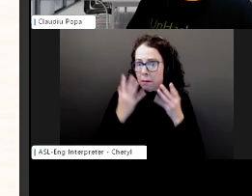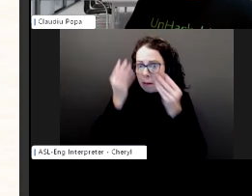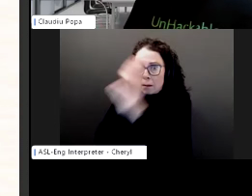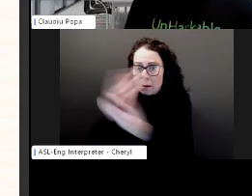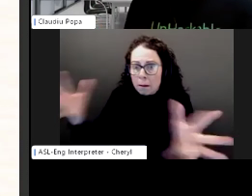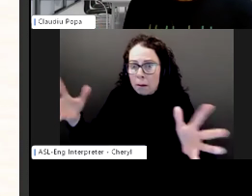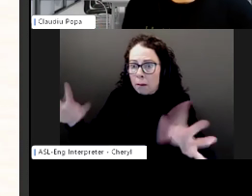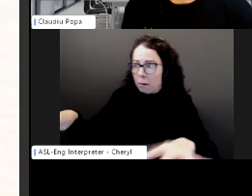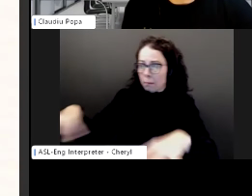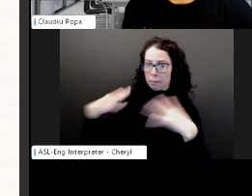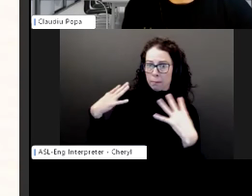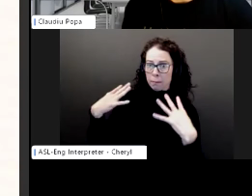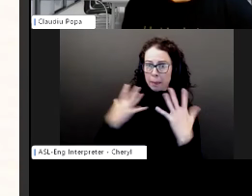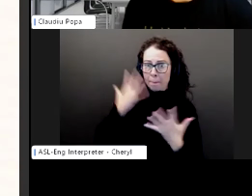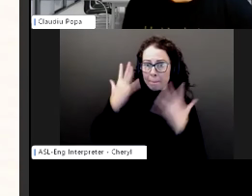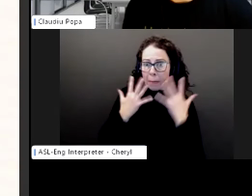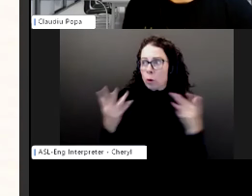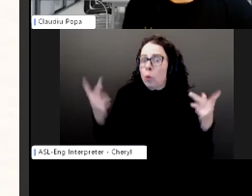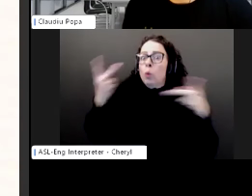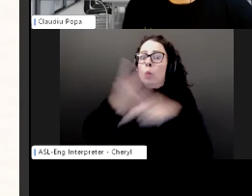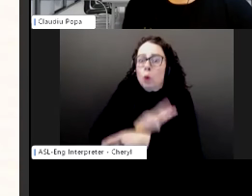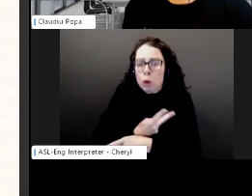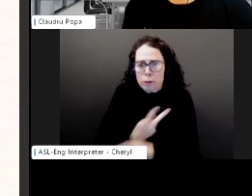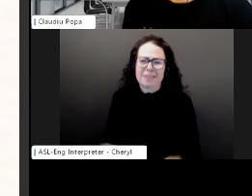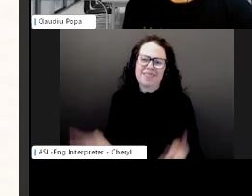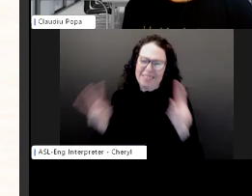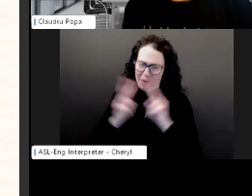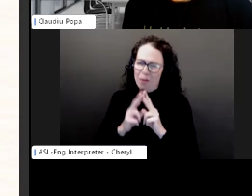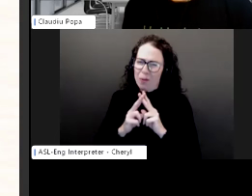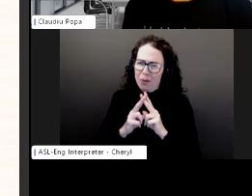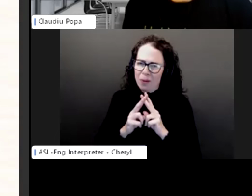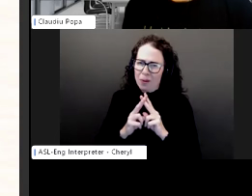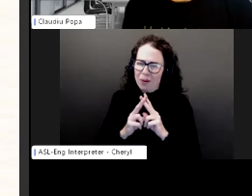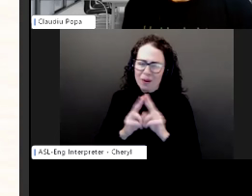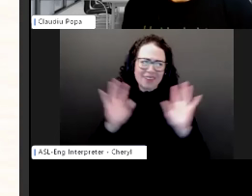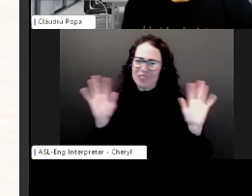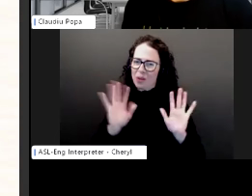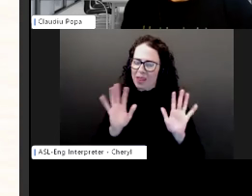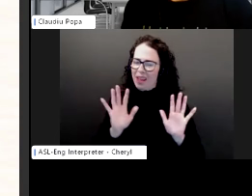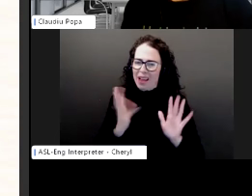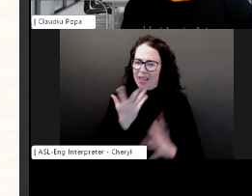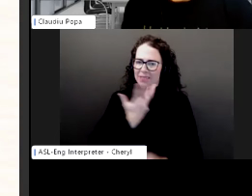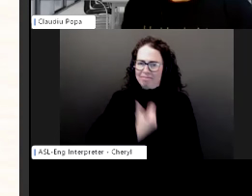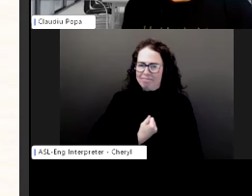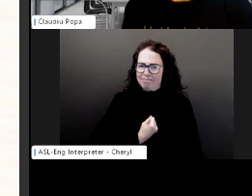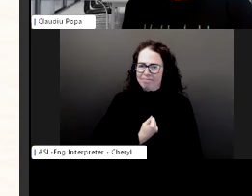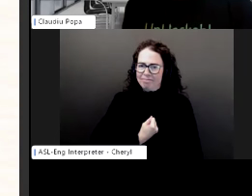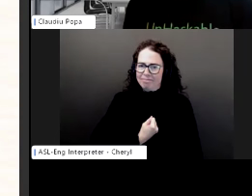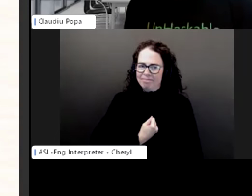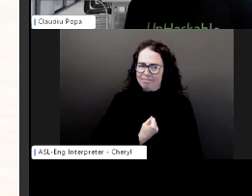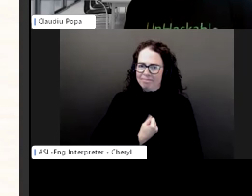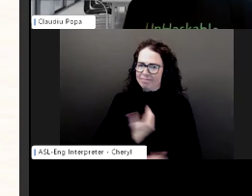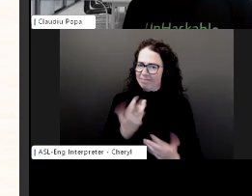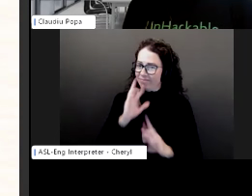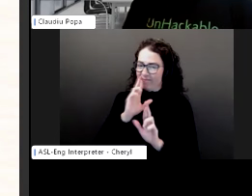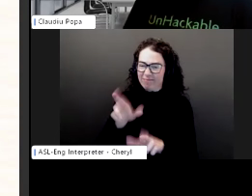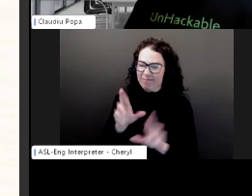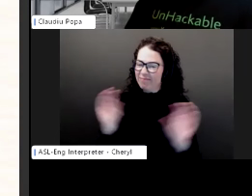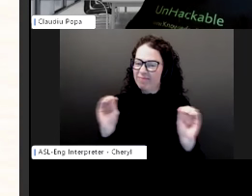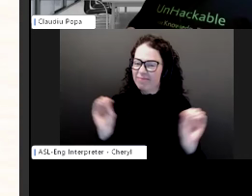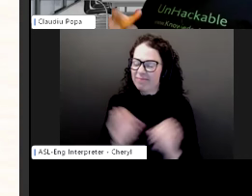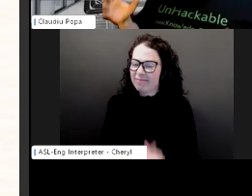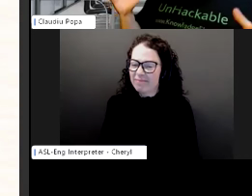to acknowledge. So in some cases, people suffer in silence. And sadly, the Canadian Anti-Fraud Centre